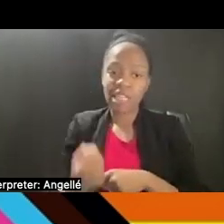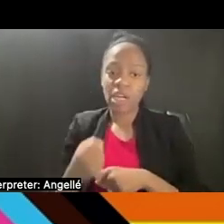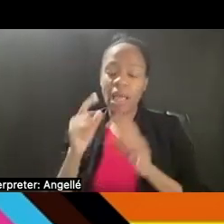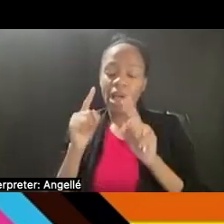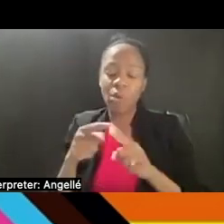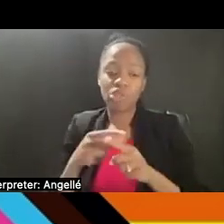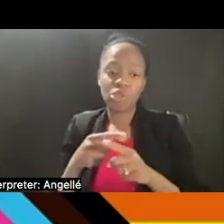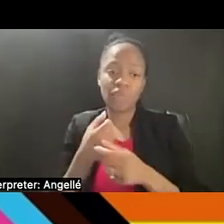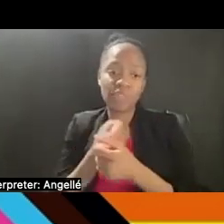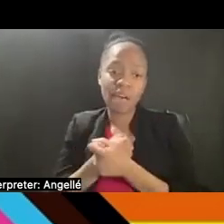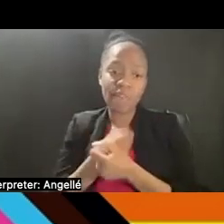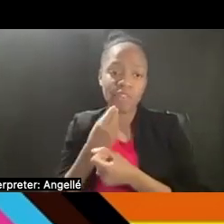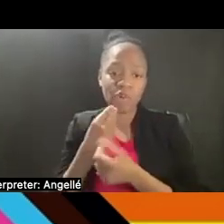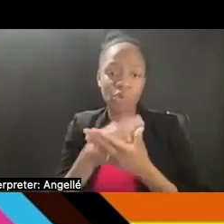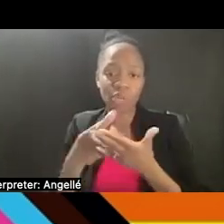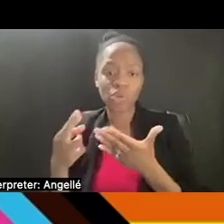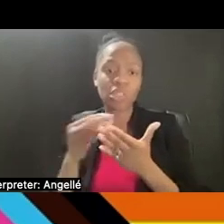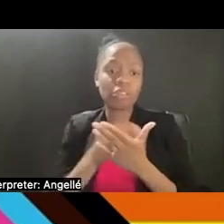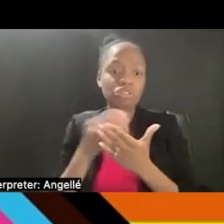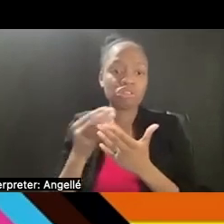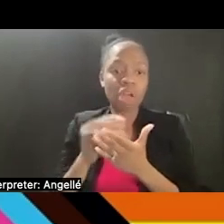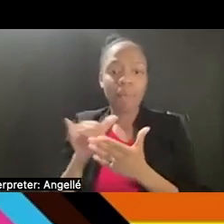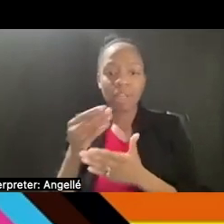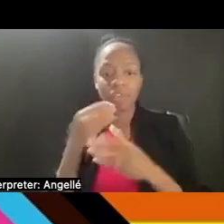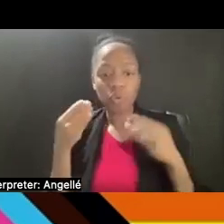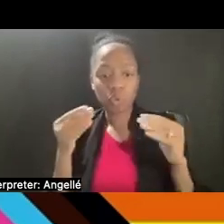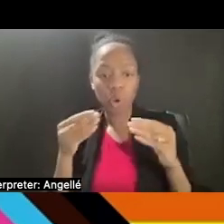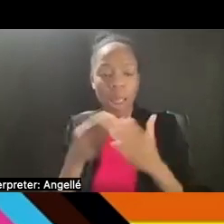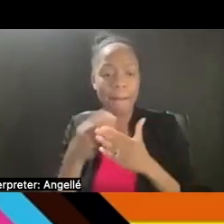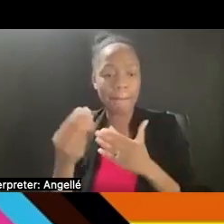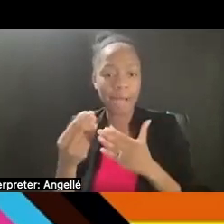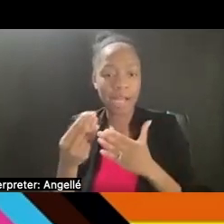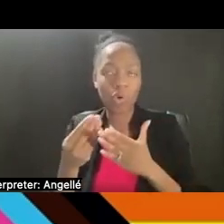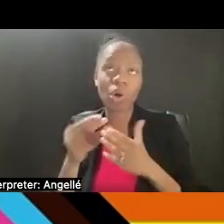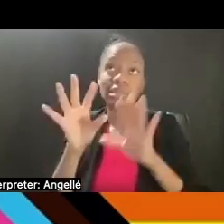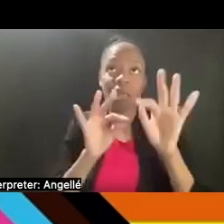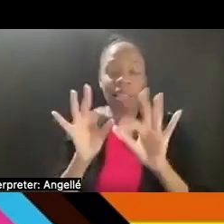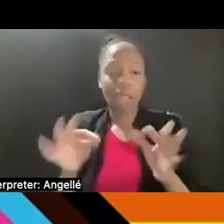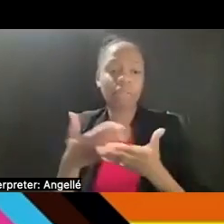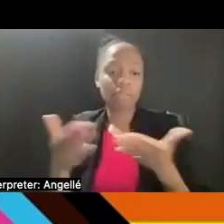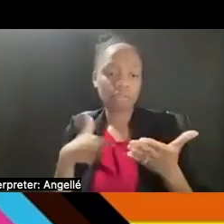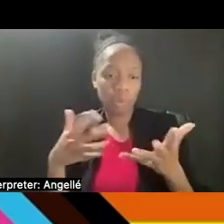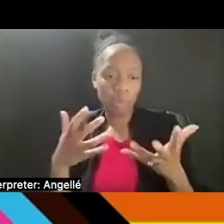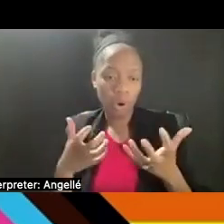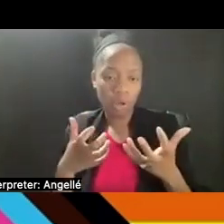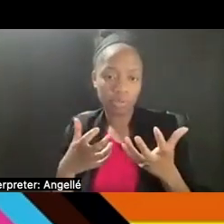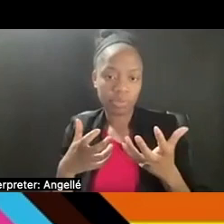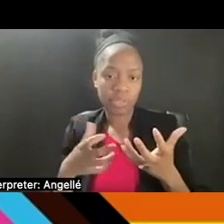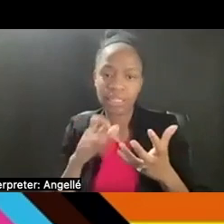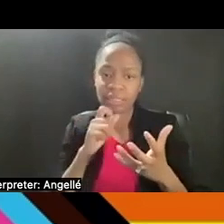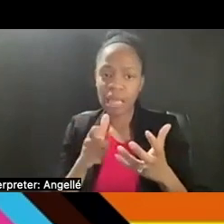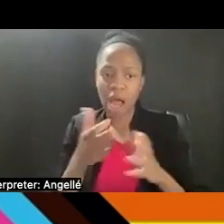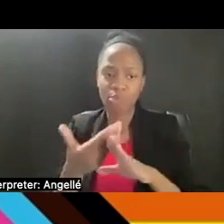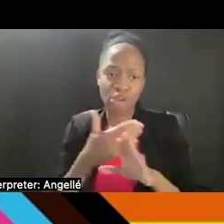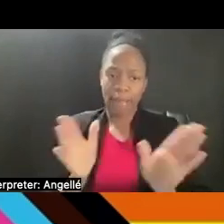shop like a grocery store and buy the things that I want or select the things that I want. It's not pre-boxed